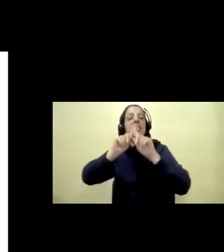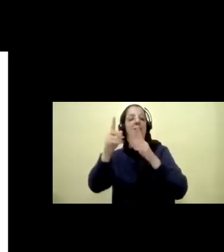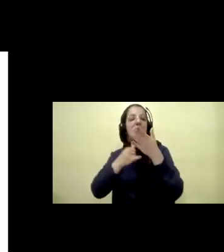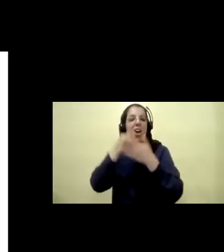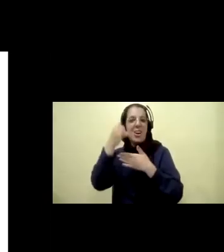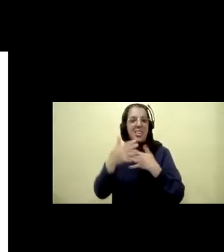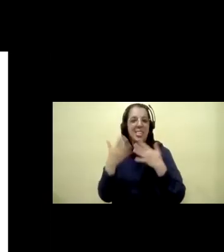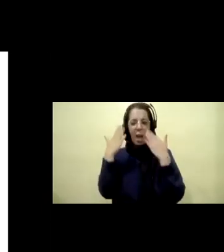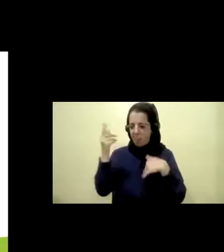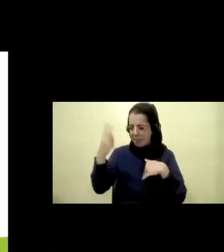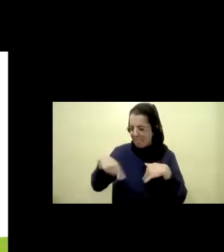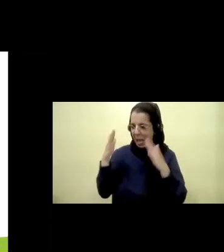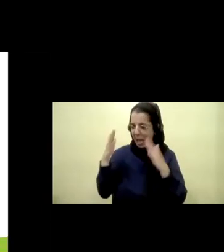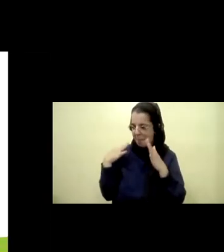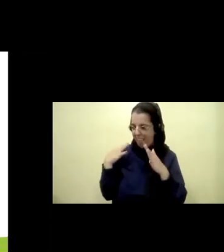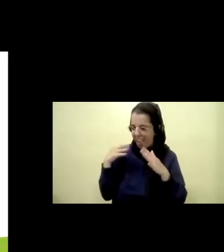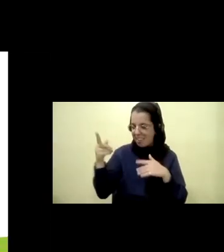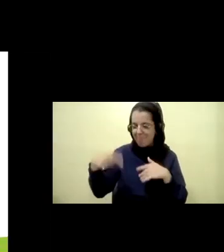hope. That'd be amazing.